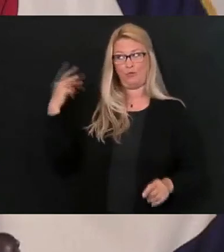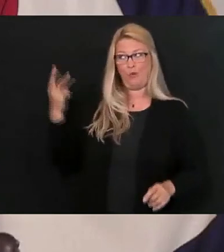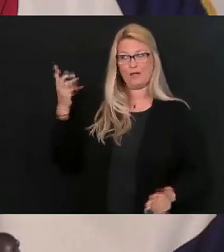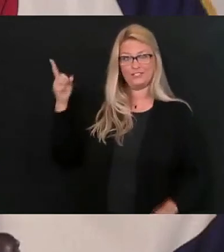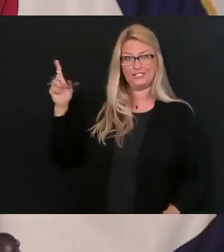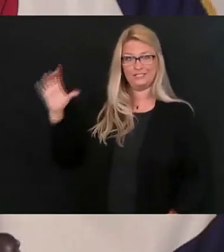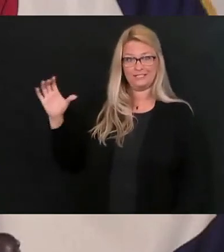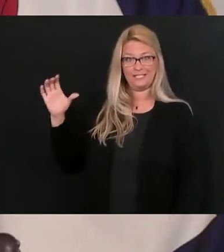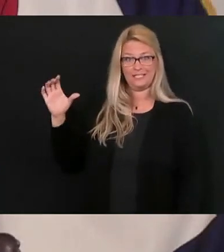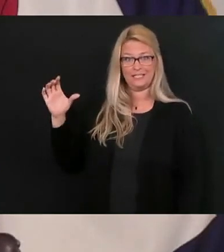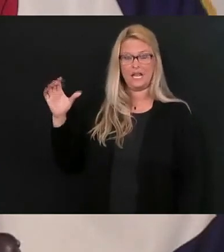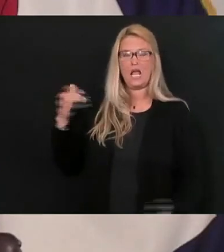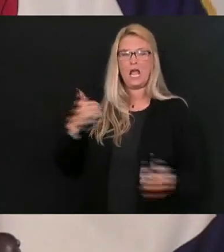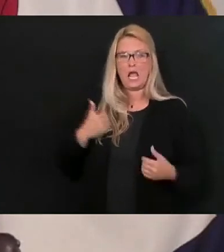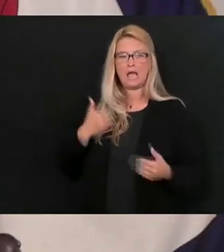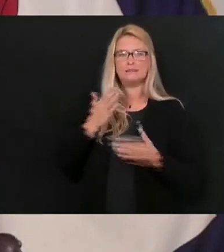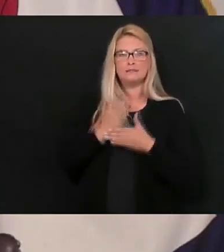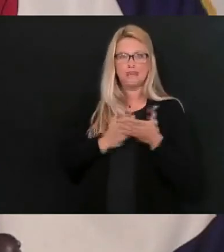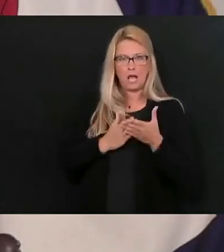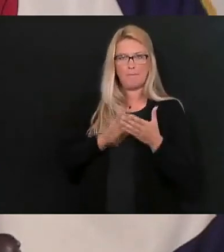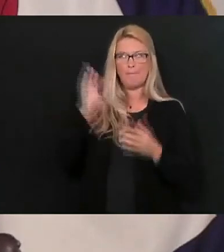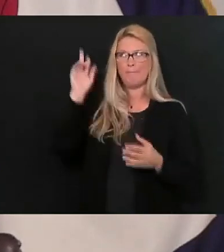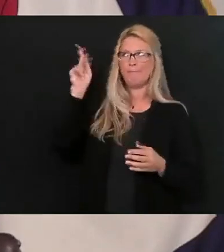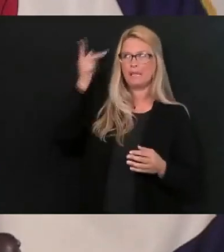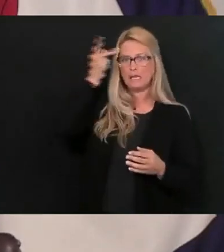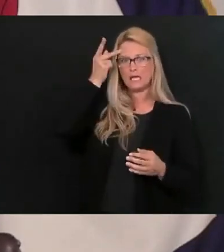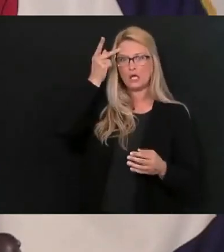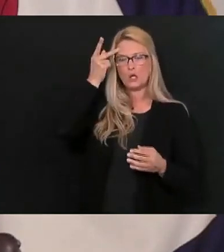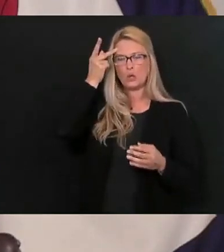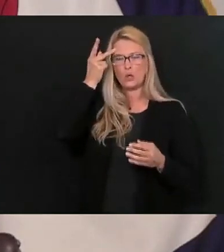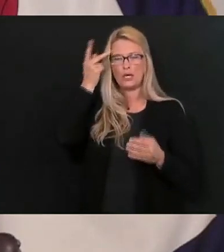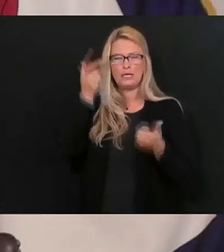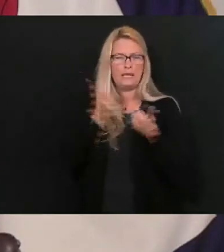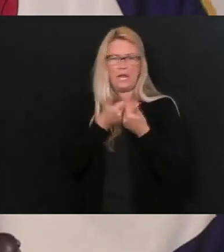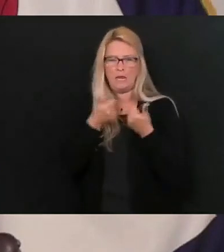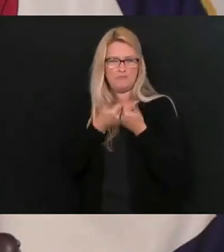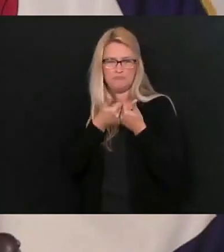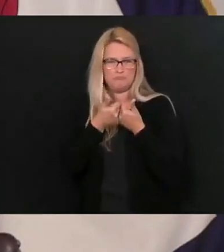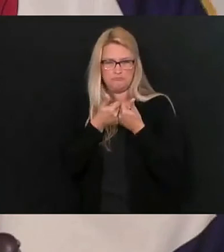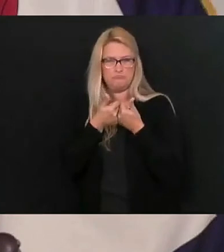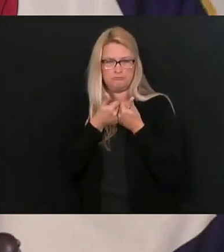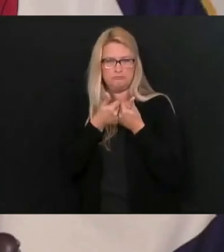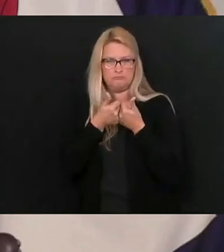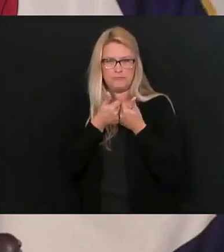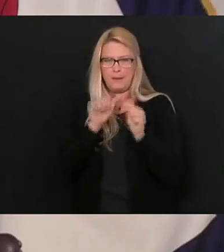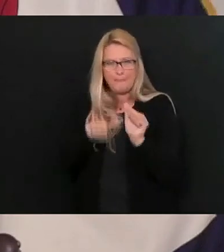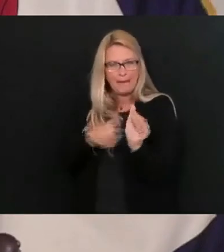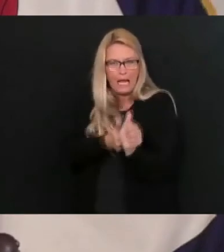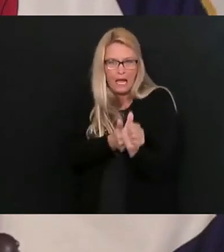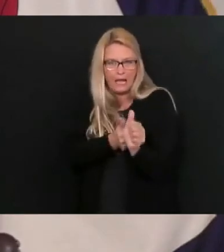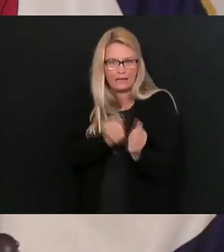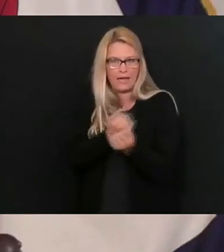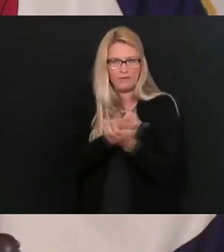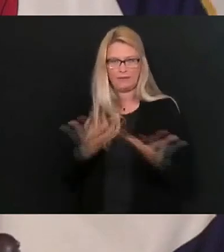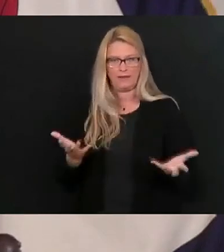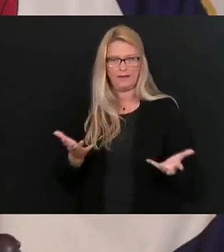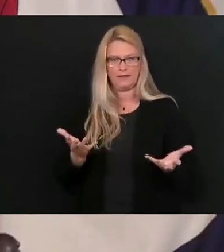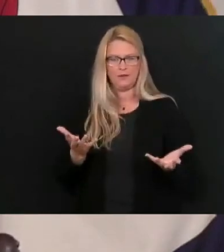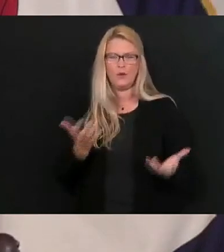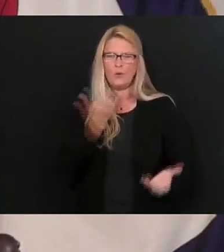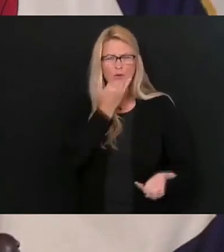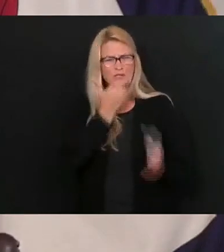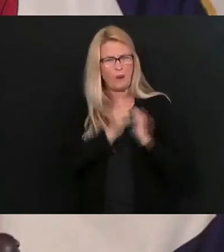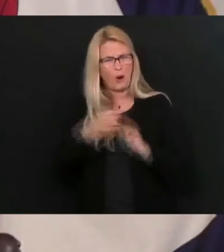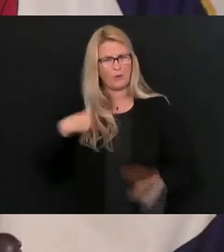got some political, scheme behind it all. Well, what is wrong with us? What